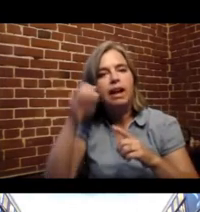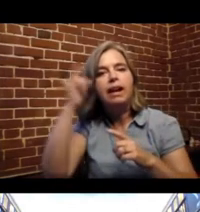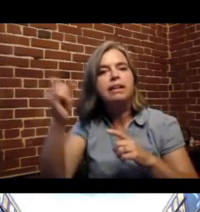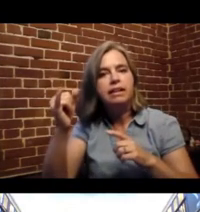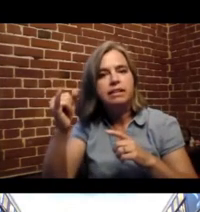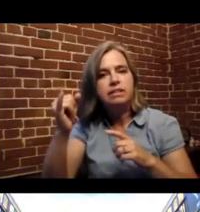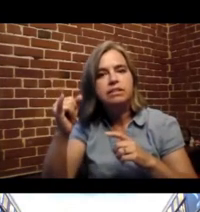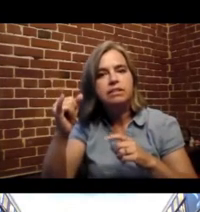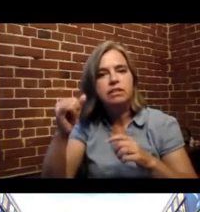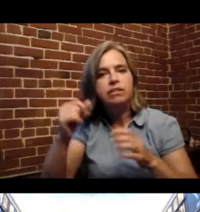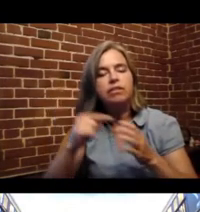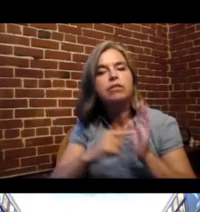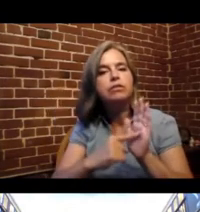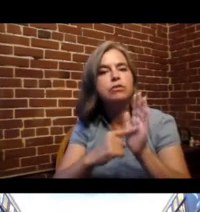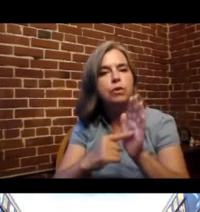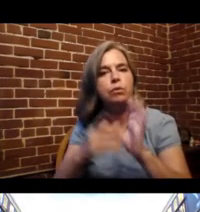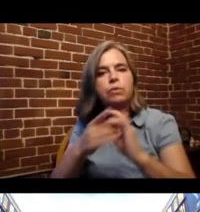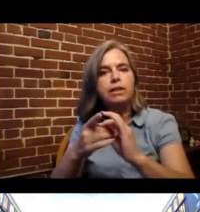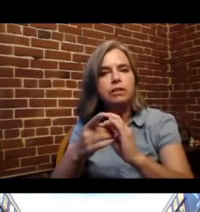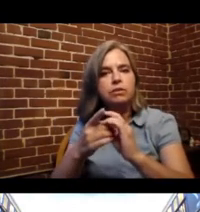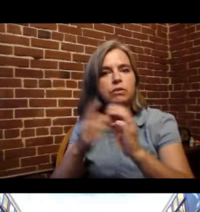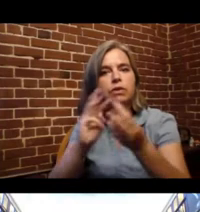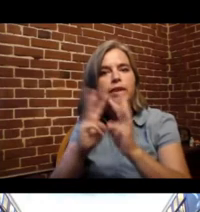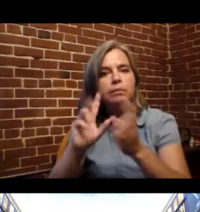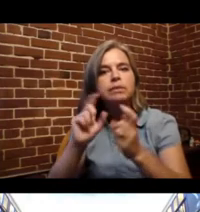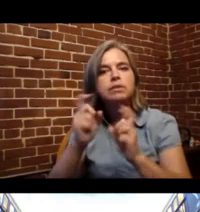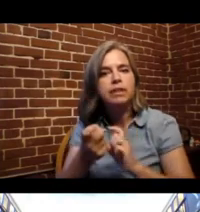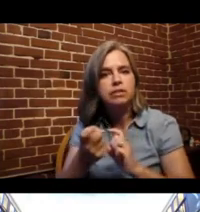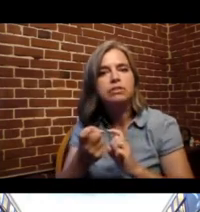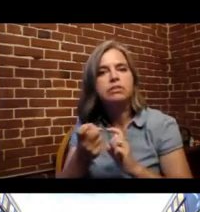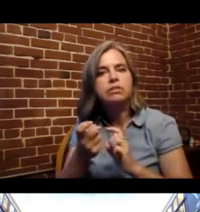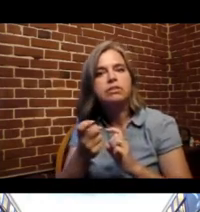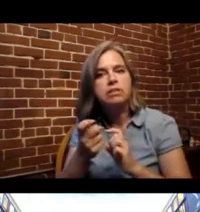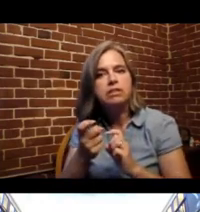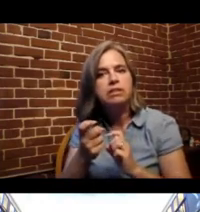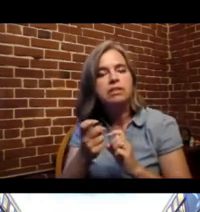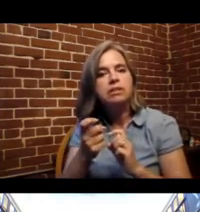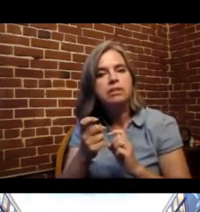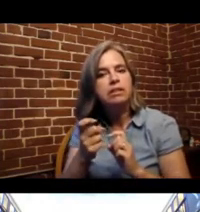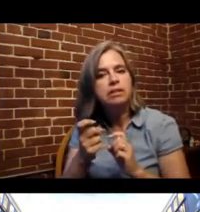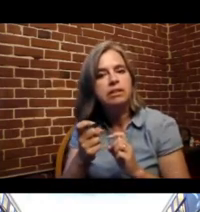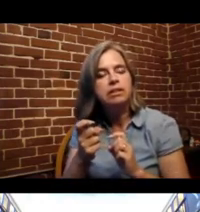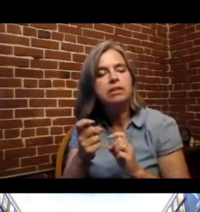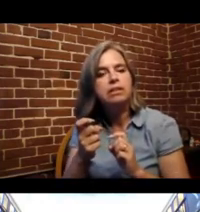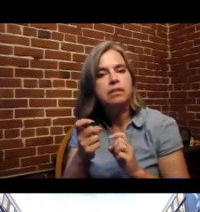was climate change. And so the ephemeral nature of how these hang in the space also